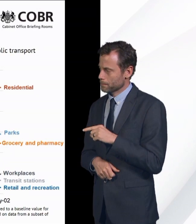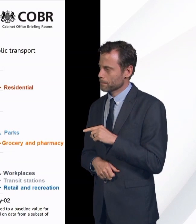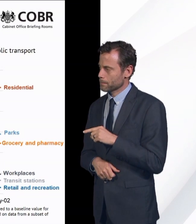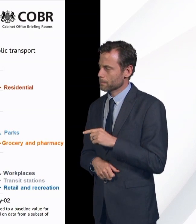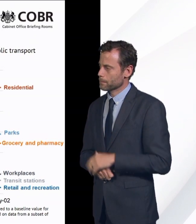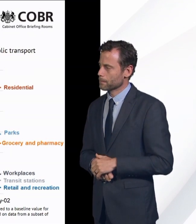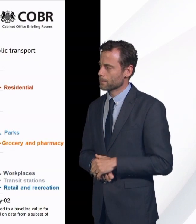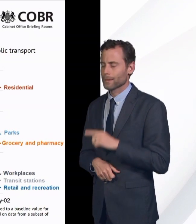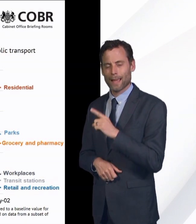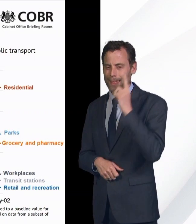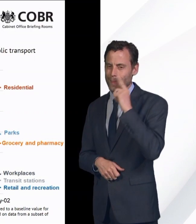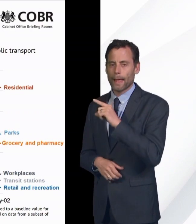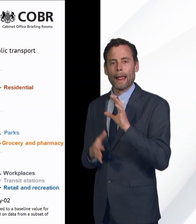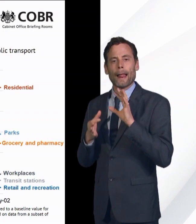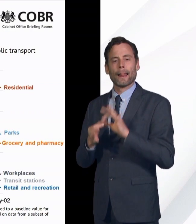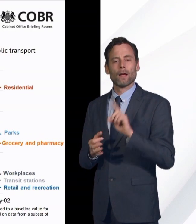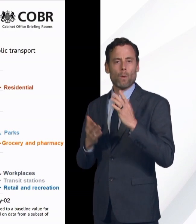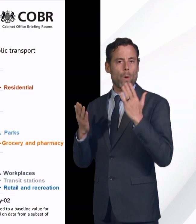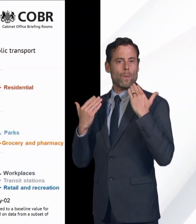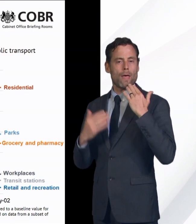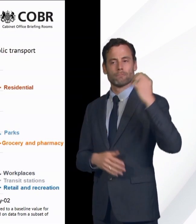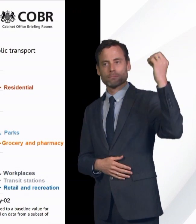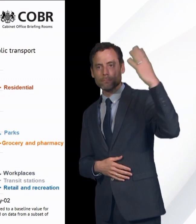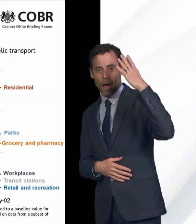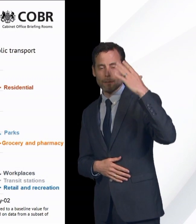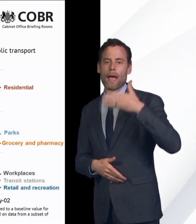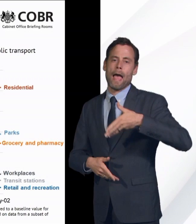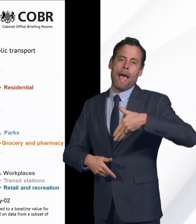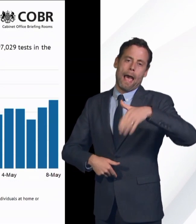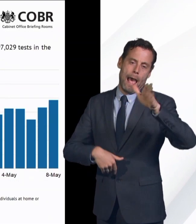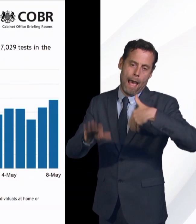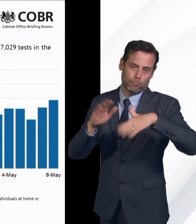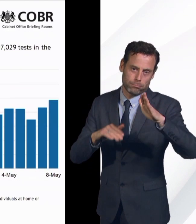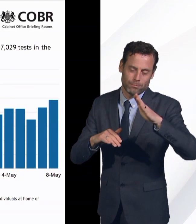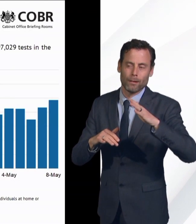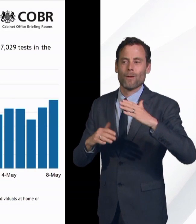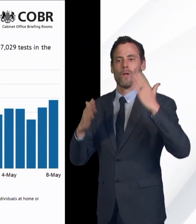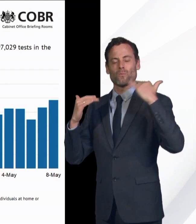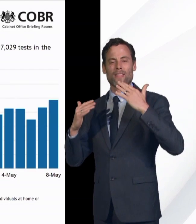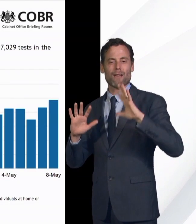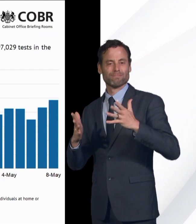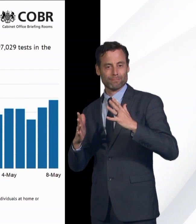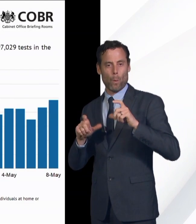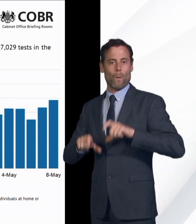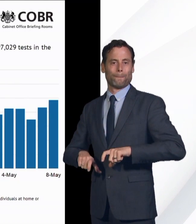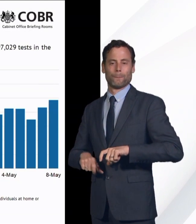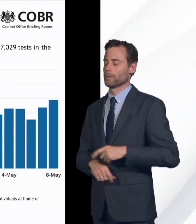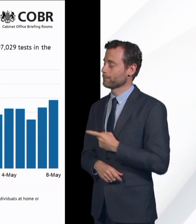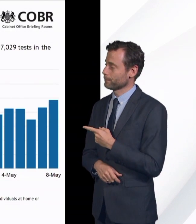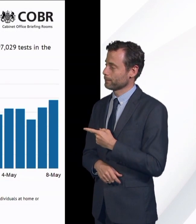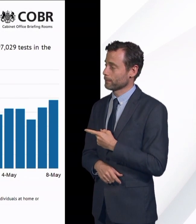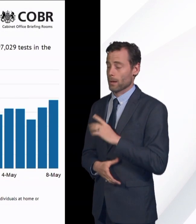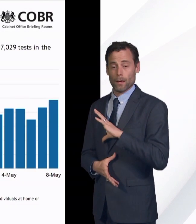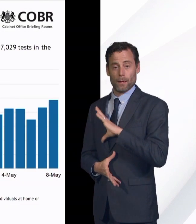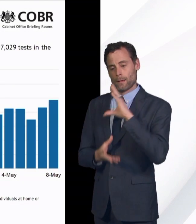with sunny weather and people going out a little bit more. In the next slide, we look at the daily tests. You've heard